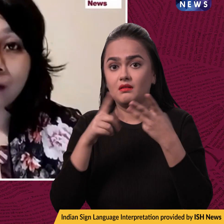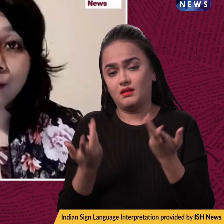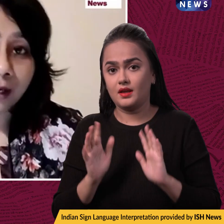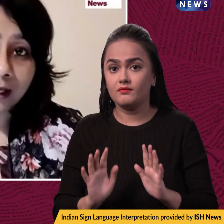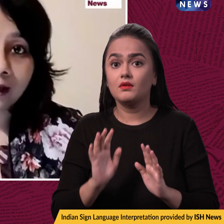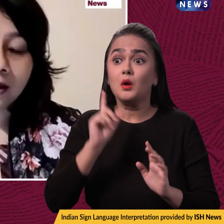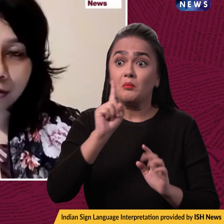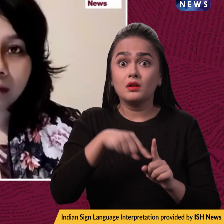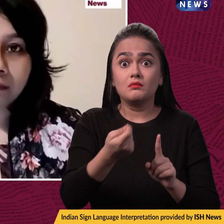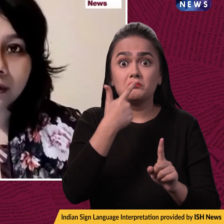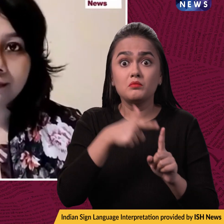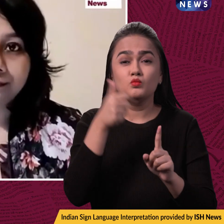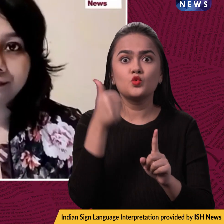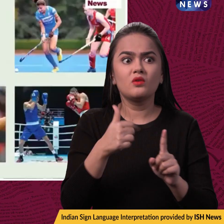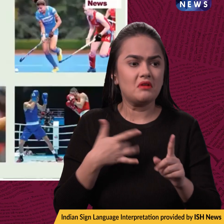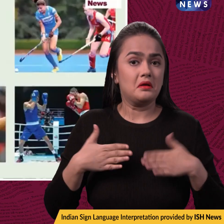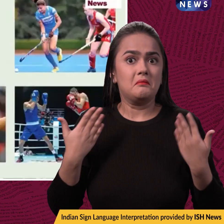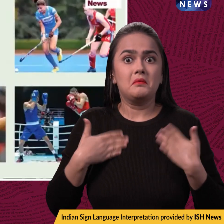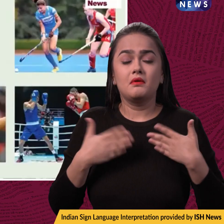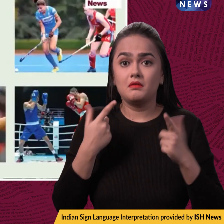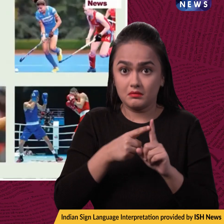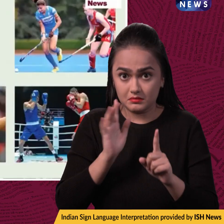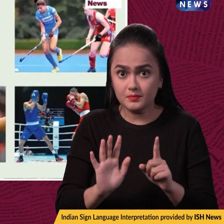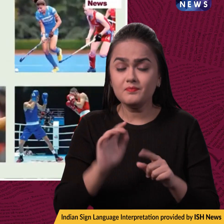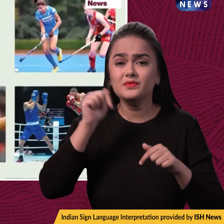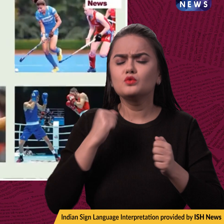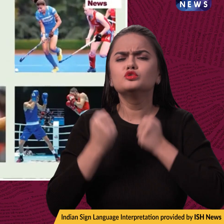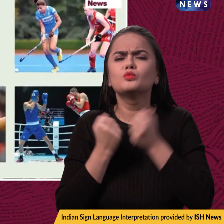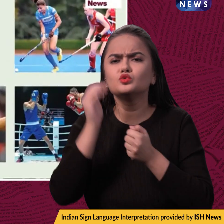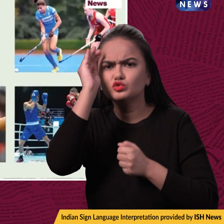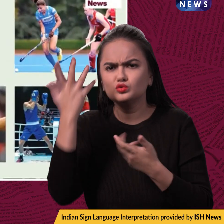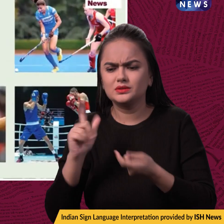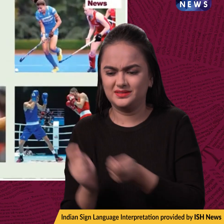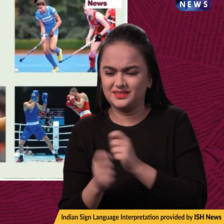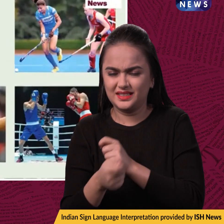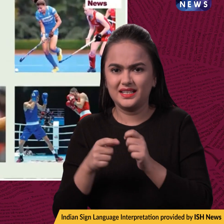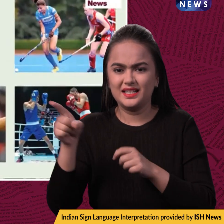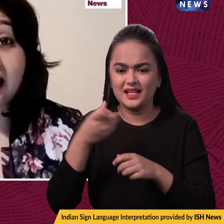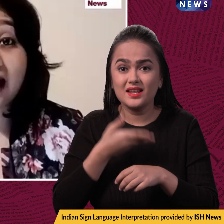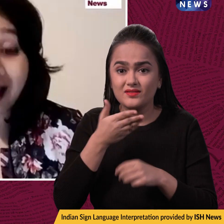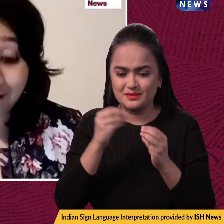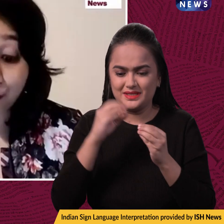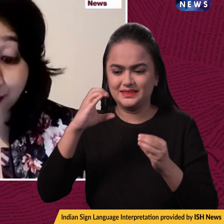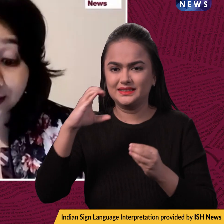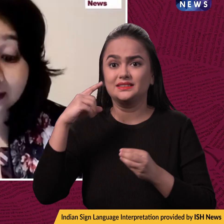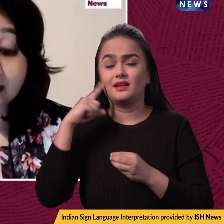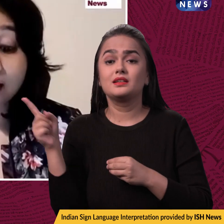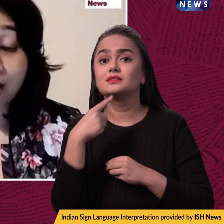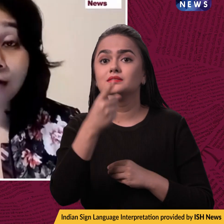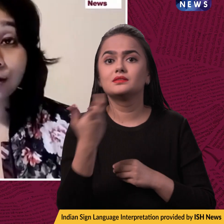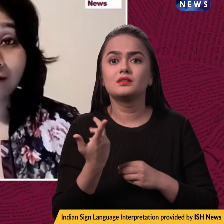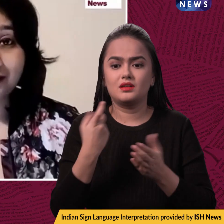a groundbreaking treatment. On to sports news right now. The Cricket Advisory Committee of BCCI have